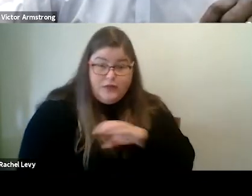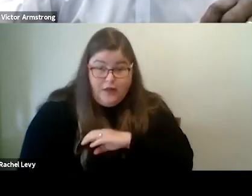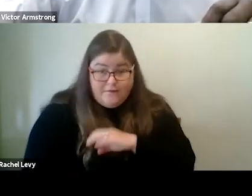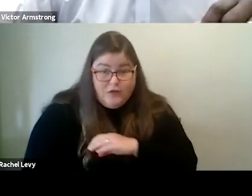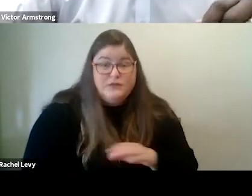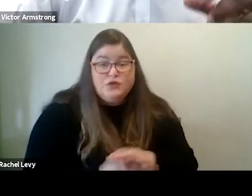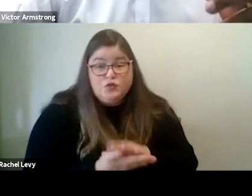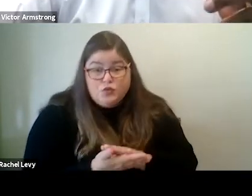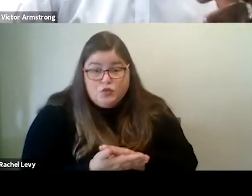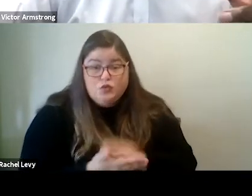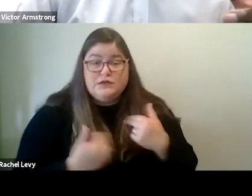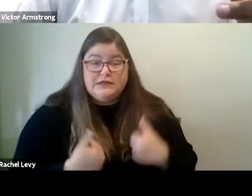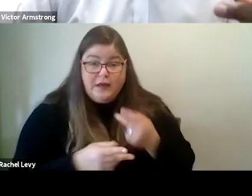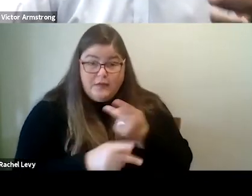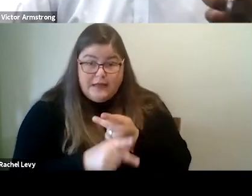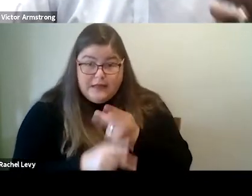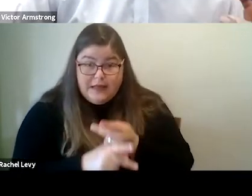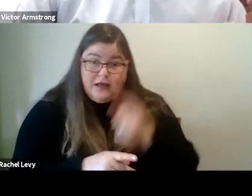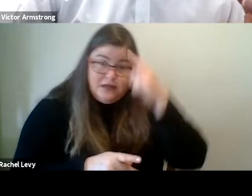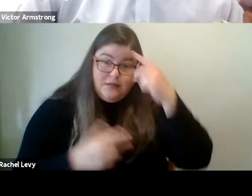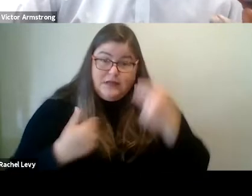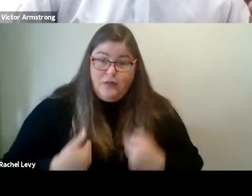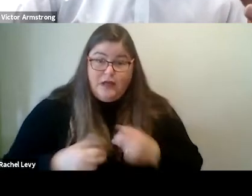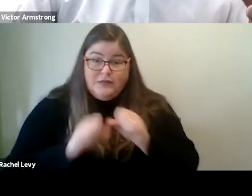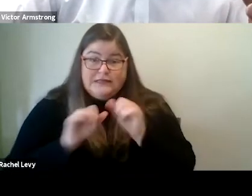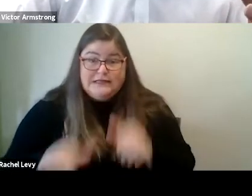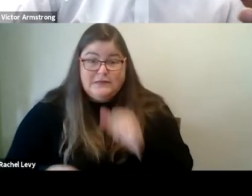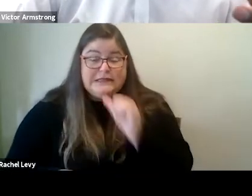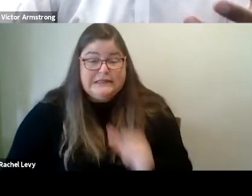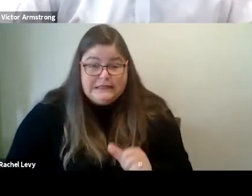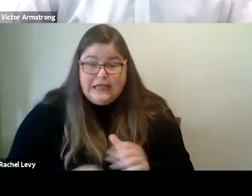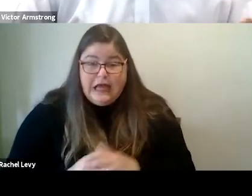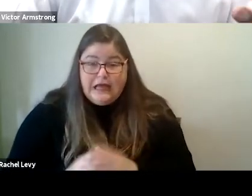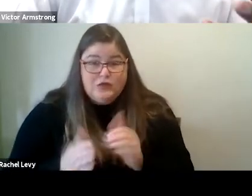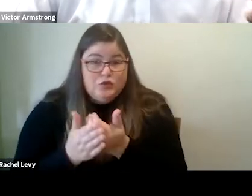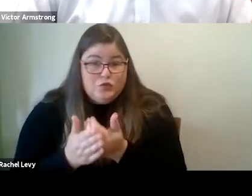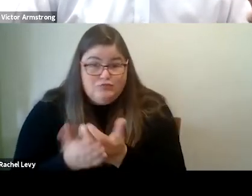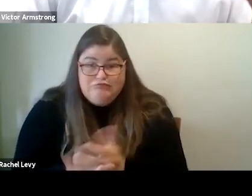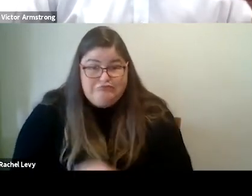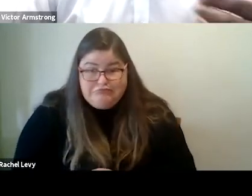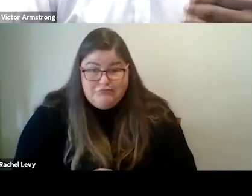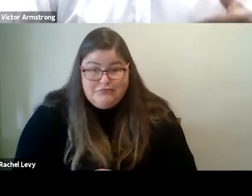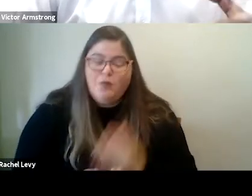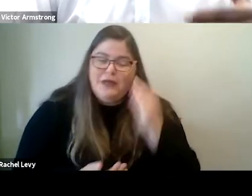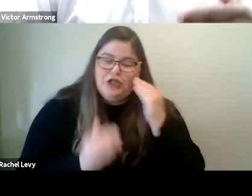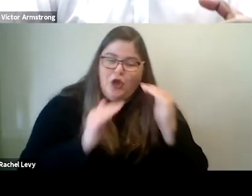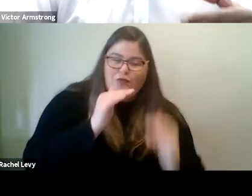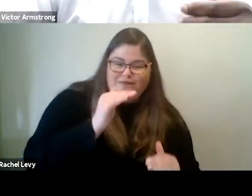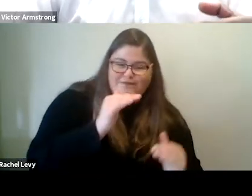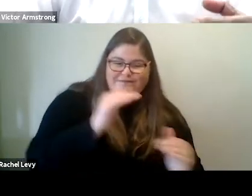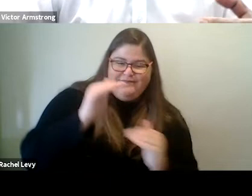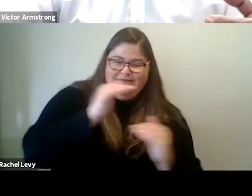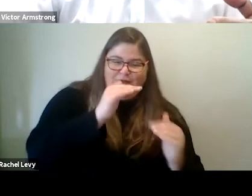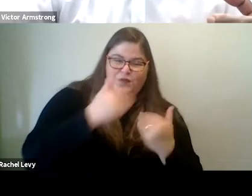schools, healthcare. The mental health system is not immune. When we know that inequity exists, it is our